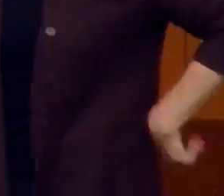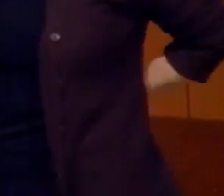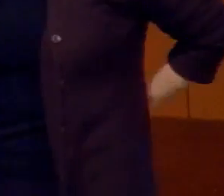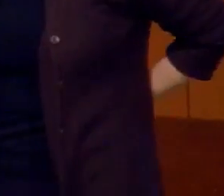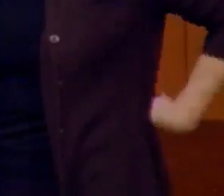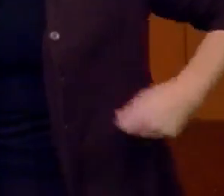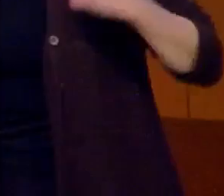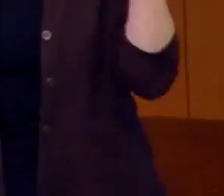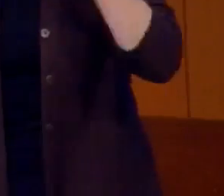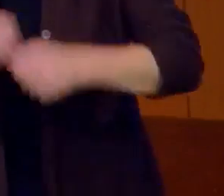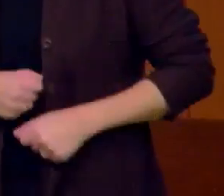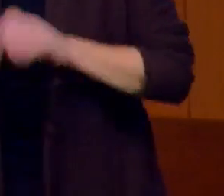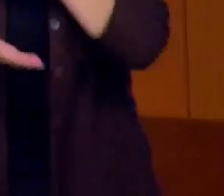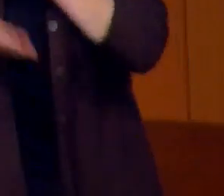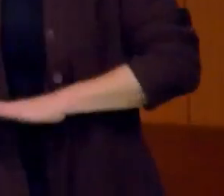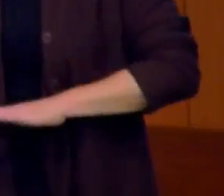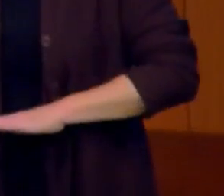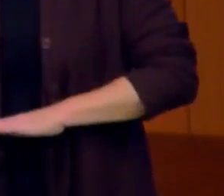walking out the door.